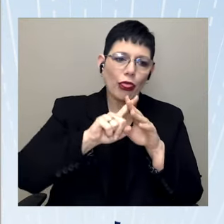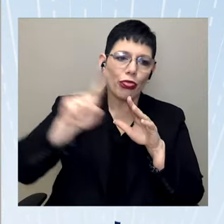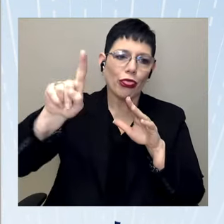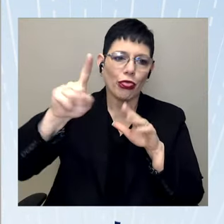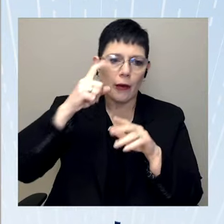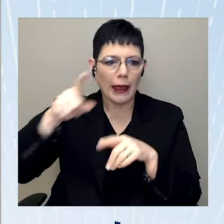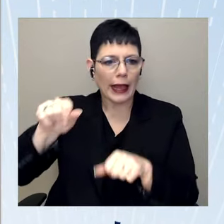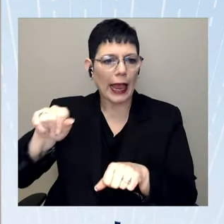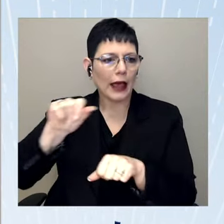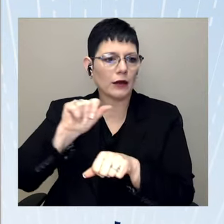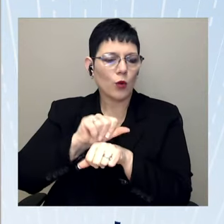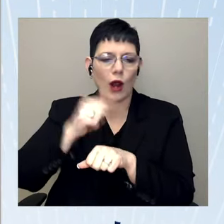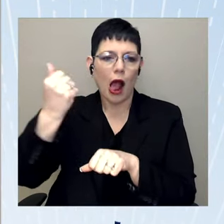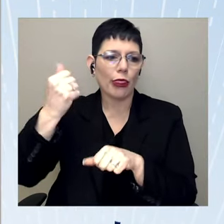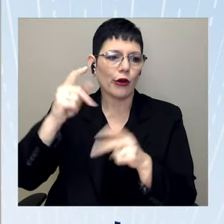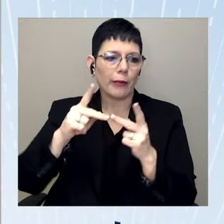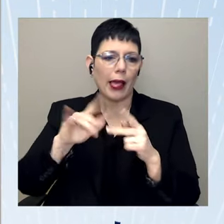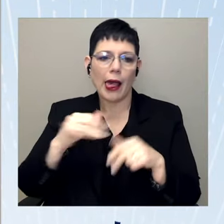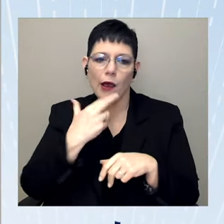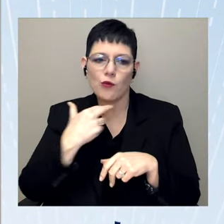flipping burgers.